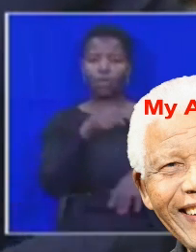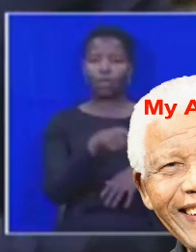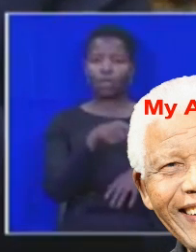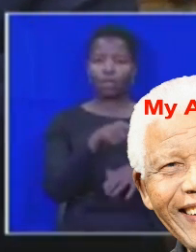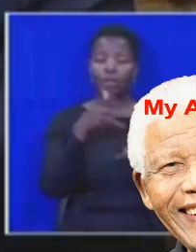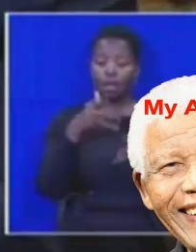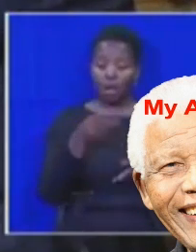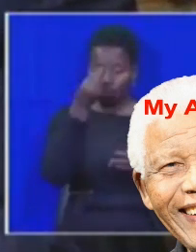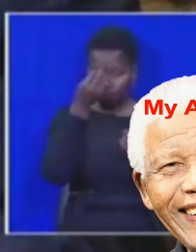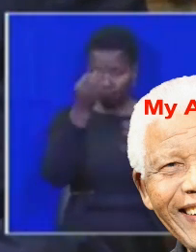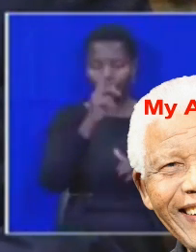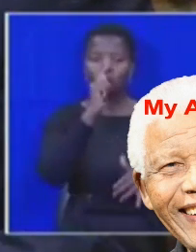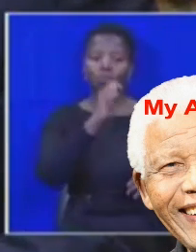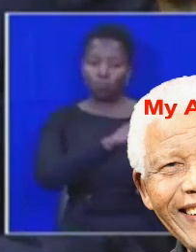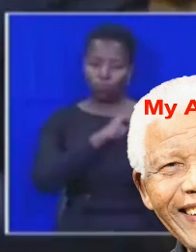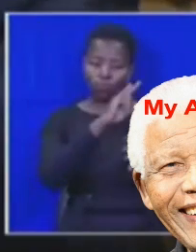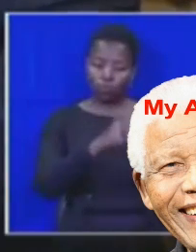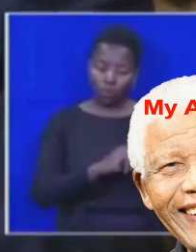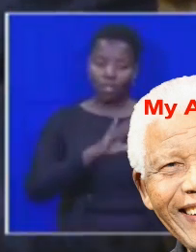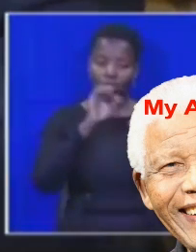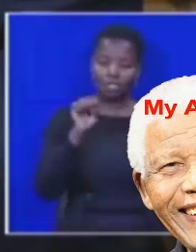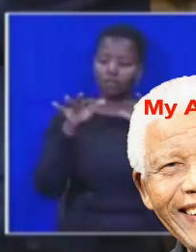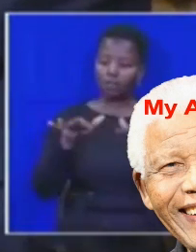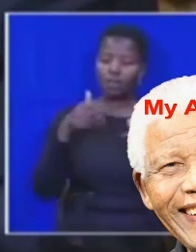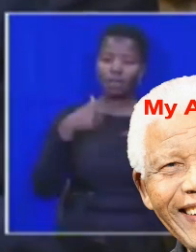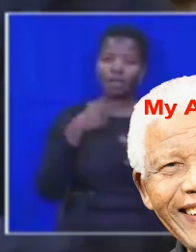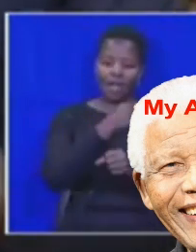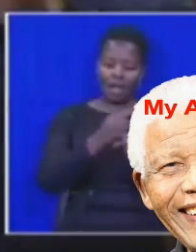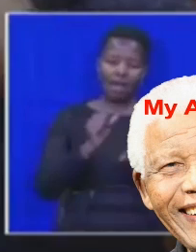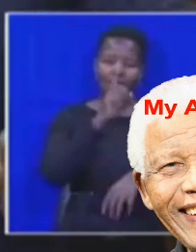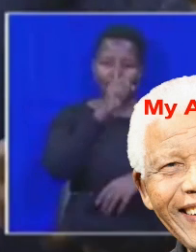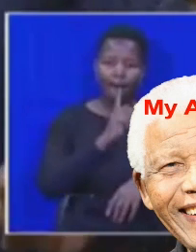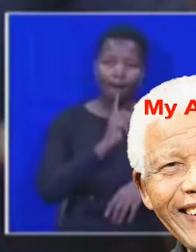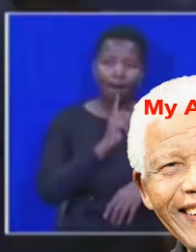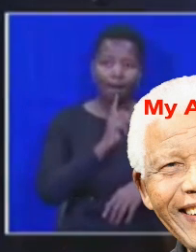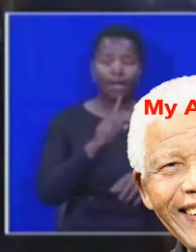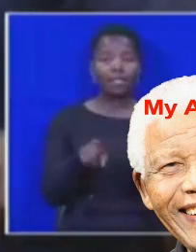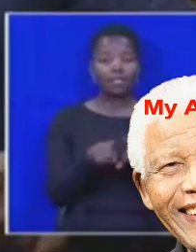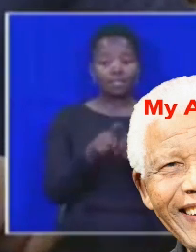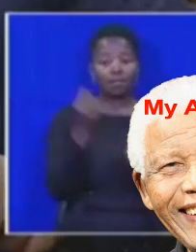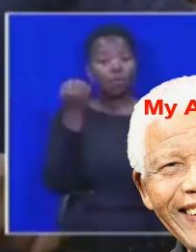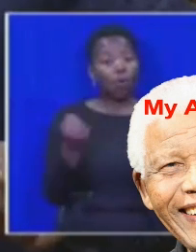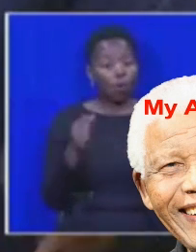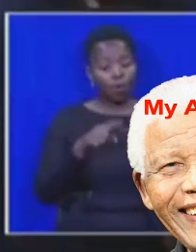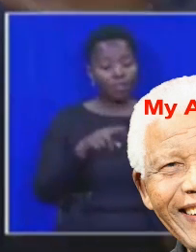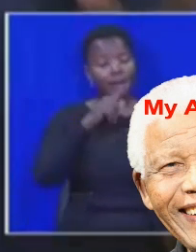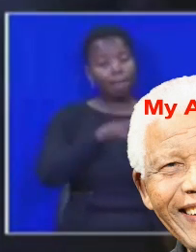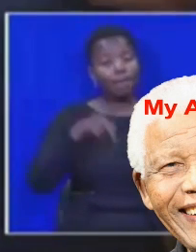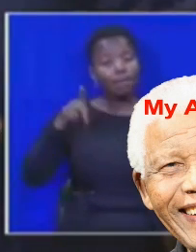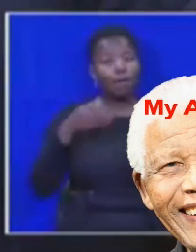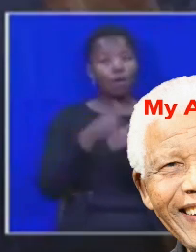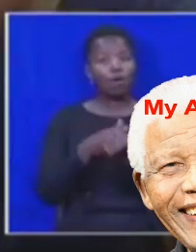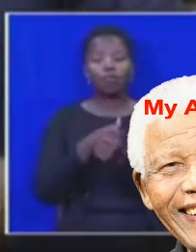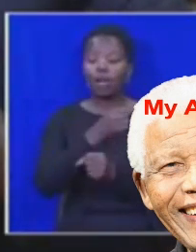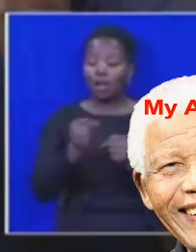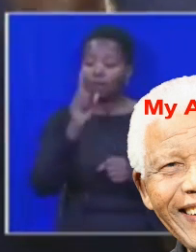telling the people of South Africa, I never lied. And Concord and the public protector never